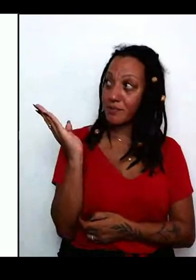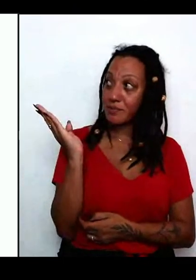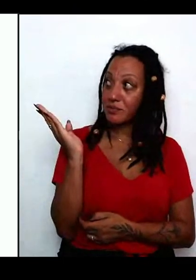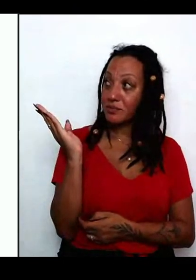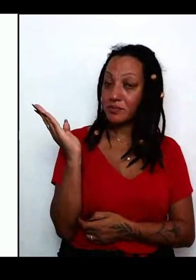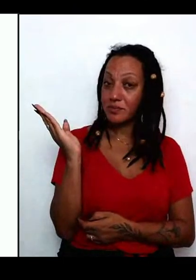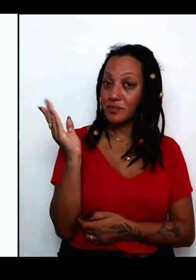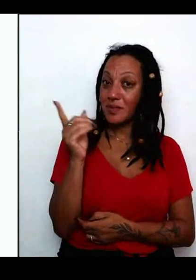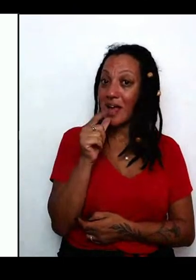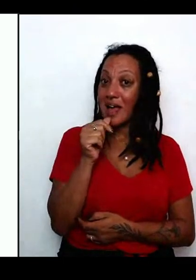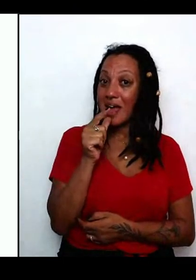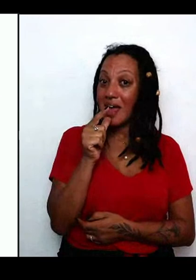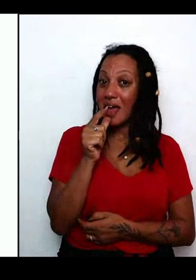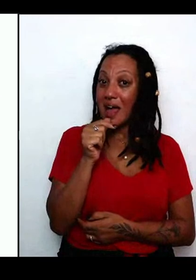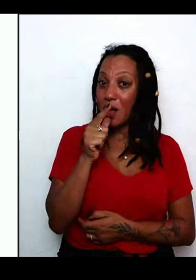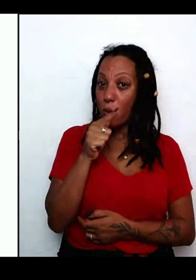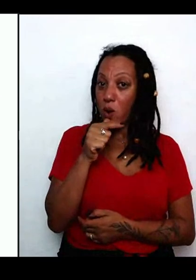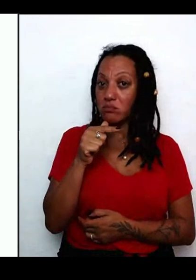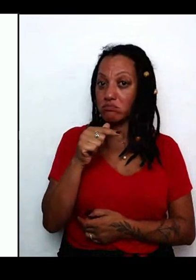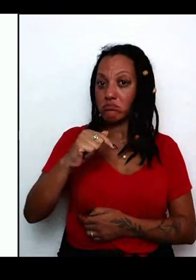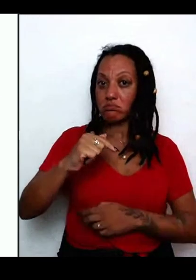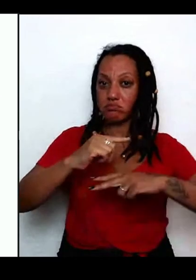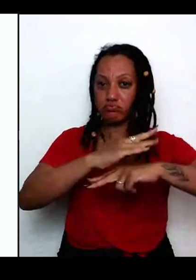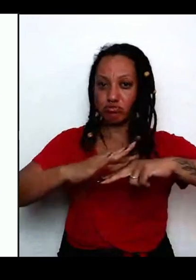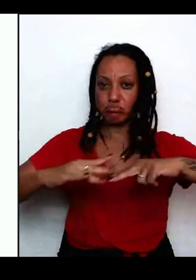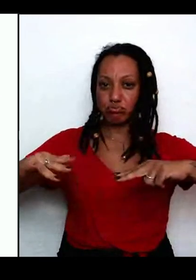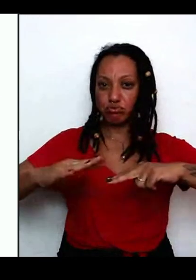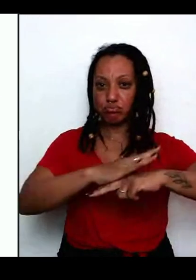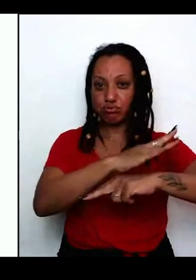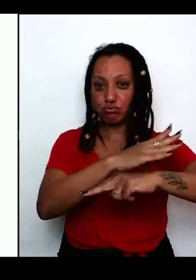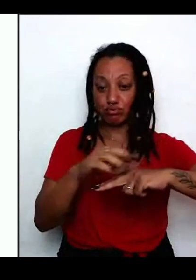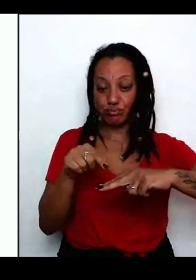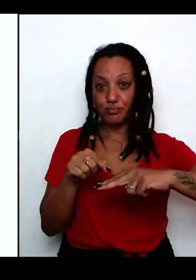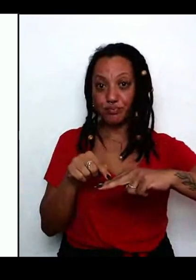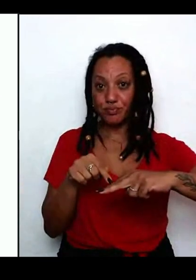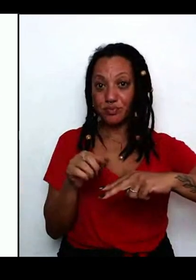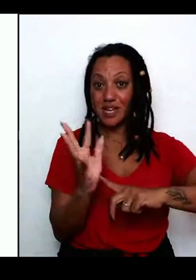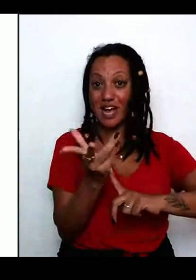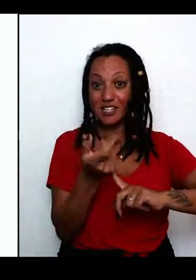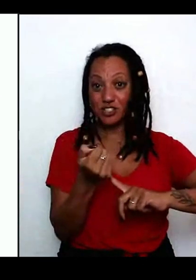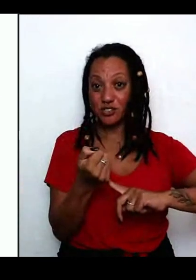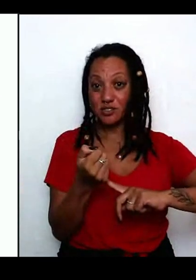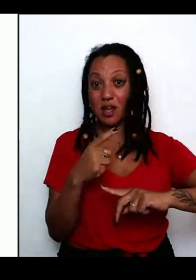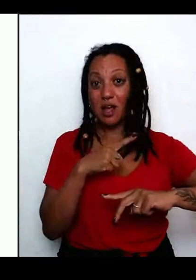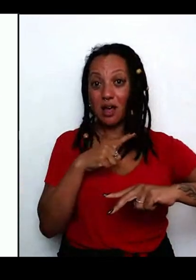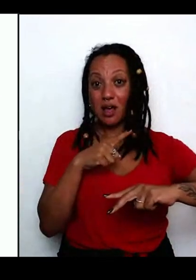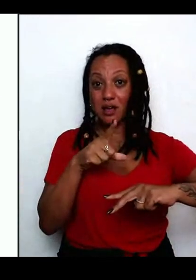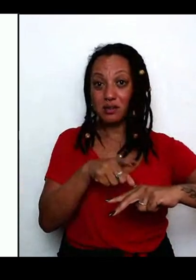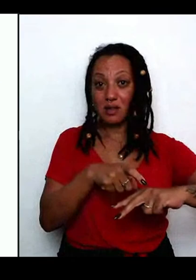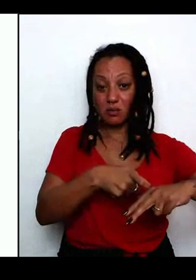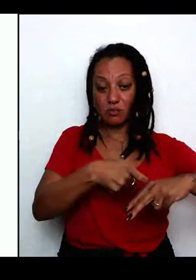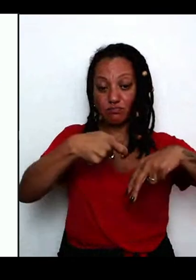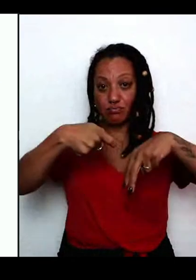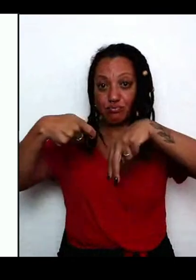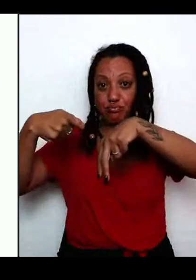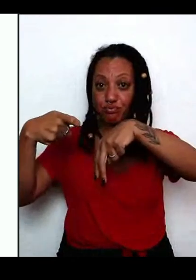around their body attacks accompanying the video's sound of flowing water reads I want to be a fish without a sex